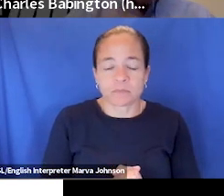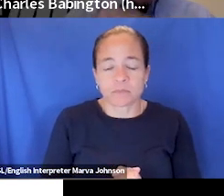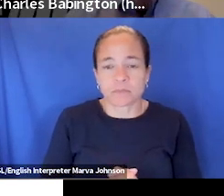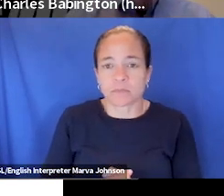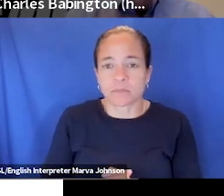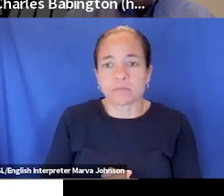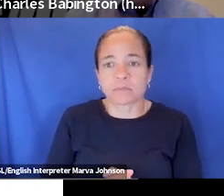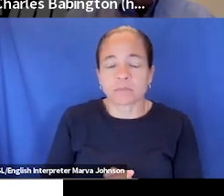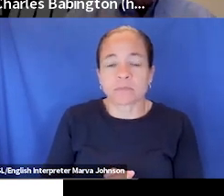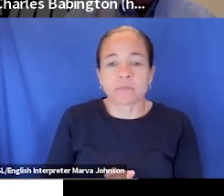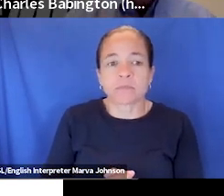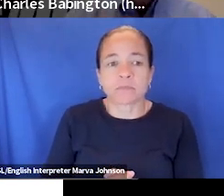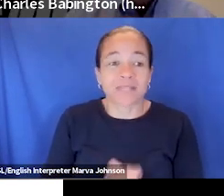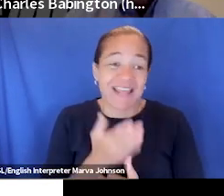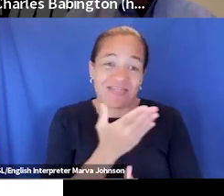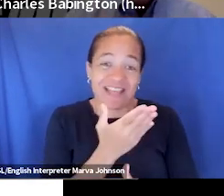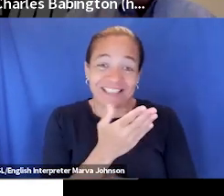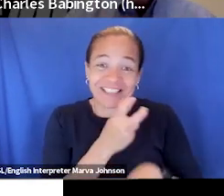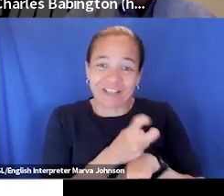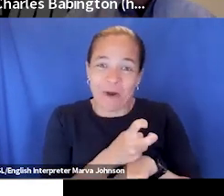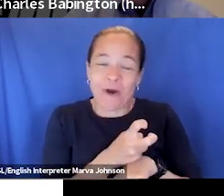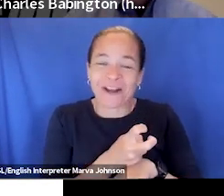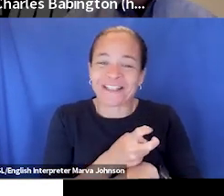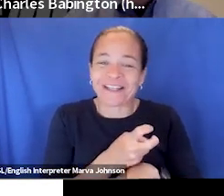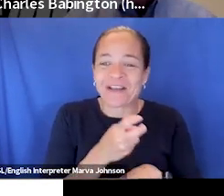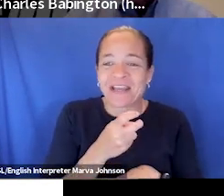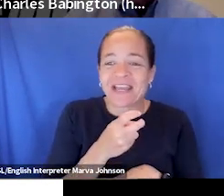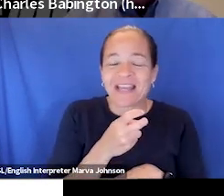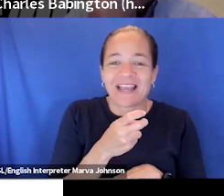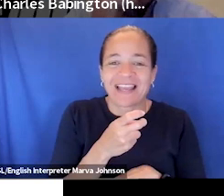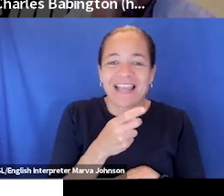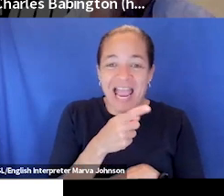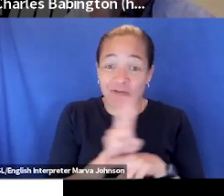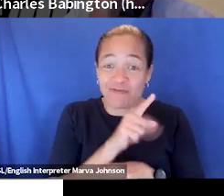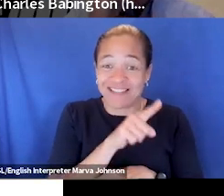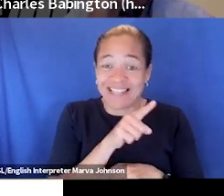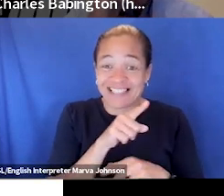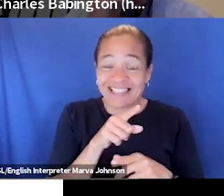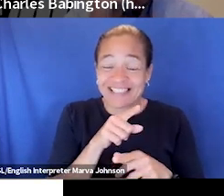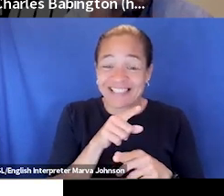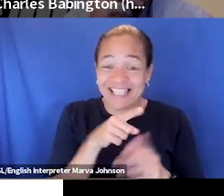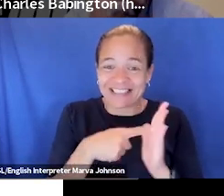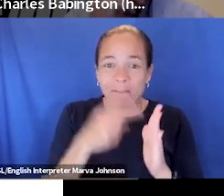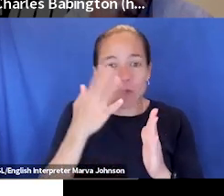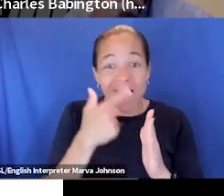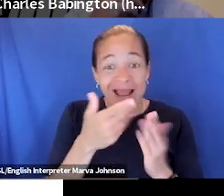I think this is a hard one. I use this example because it's not easy, especially that second sentence is not